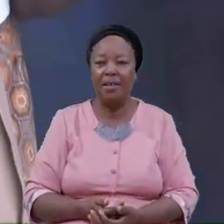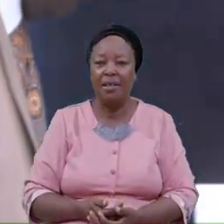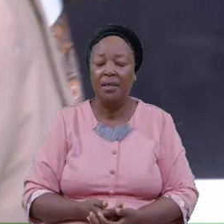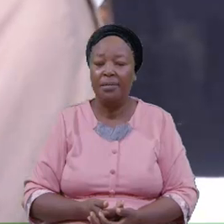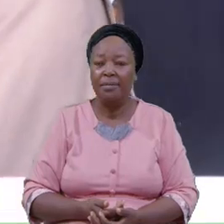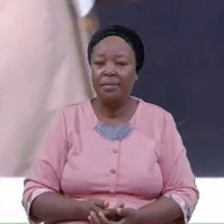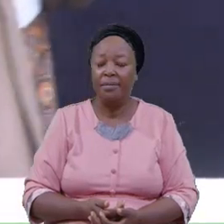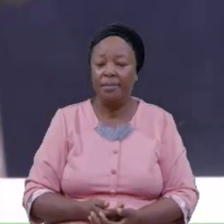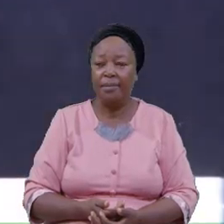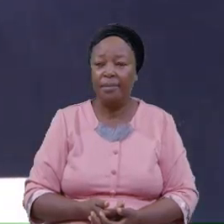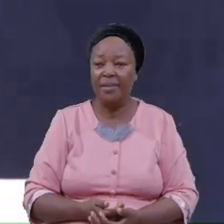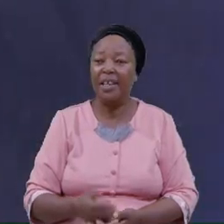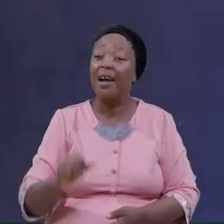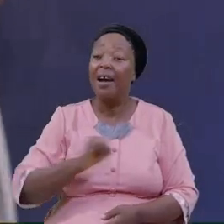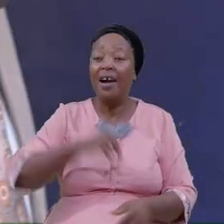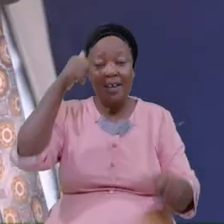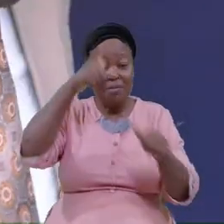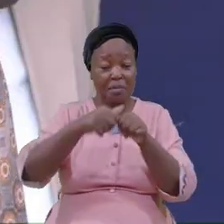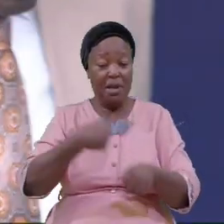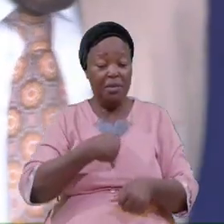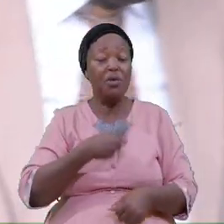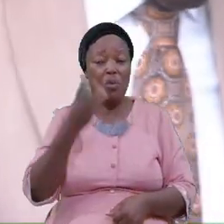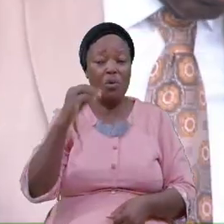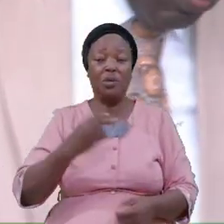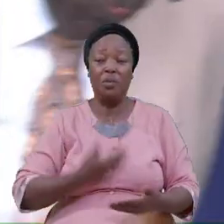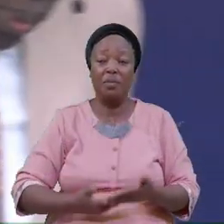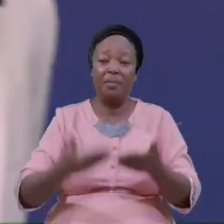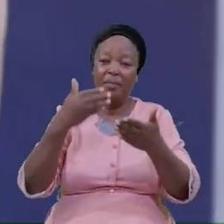I remember I was born again. Je me rappelle encore.